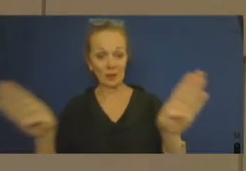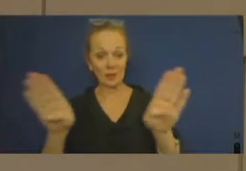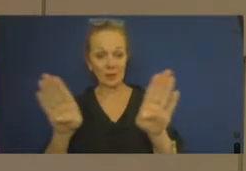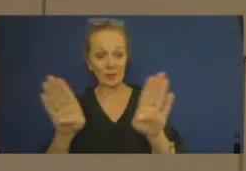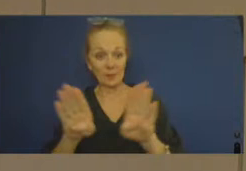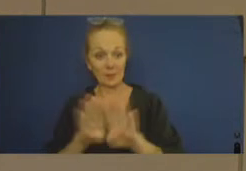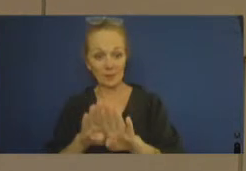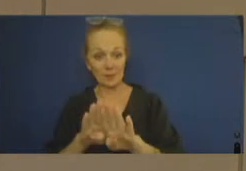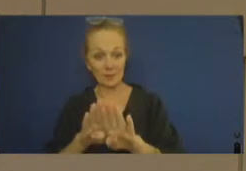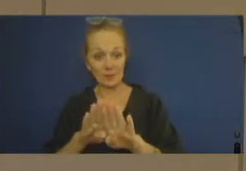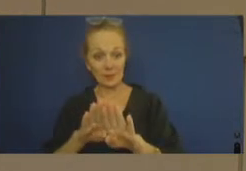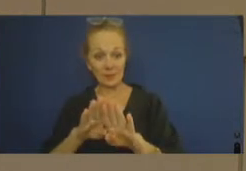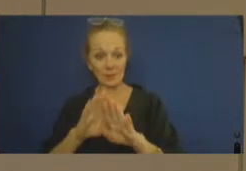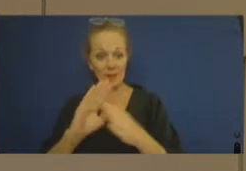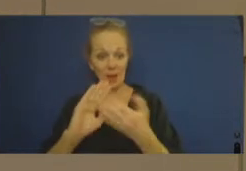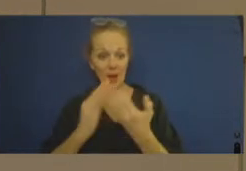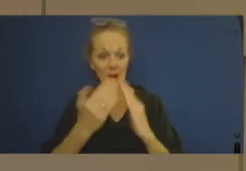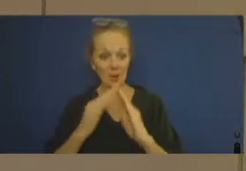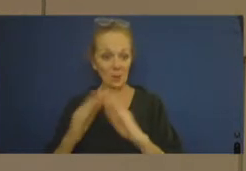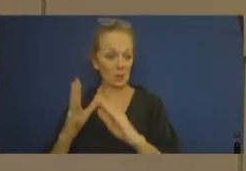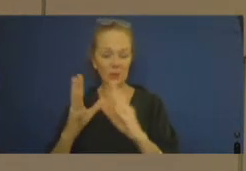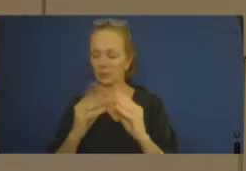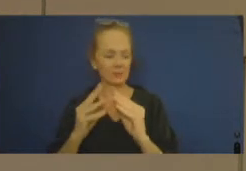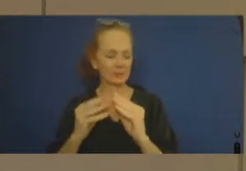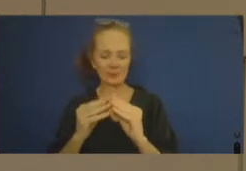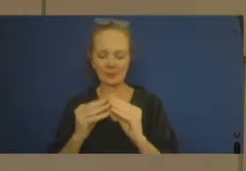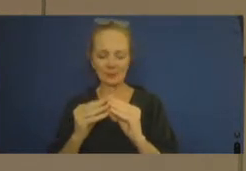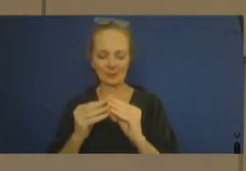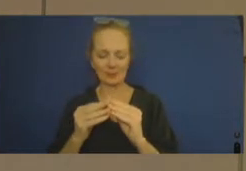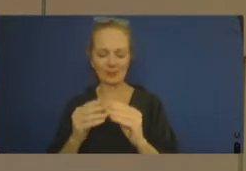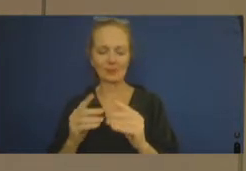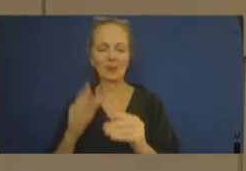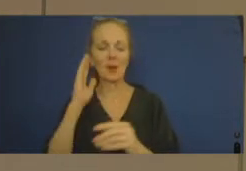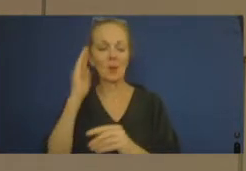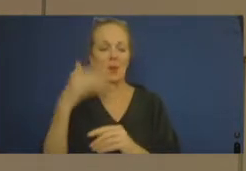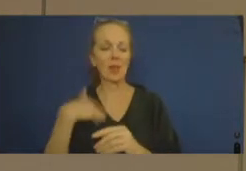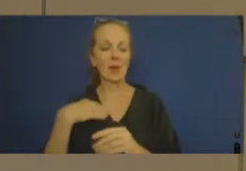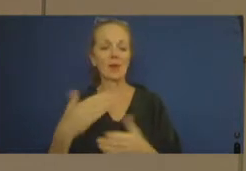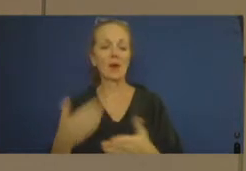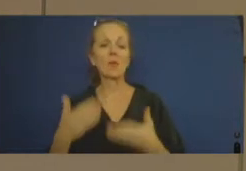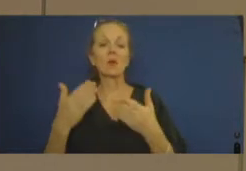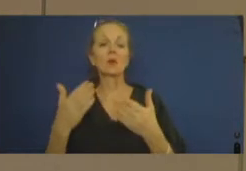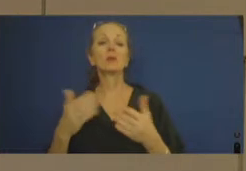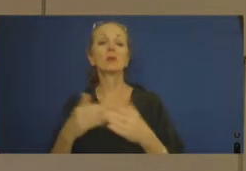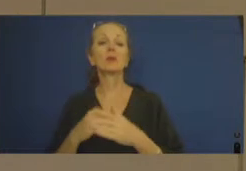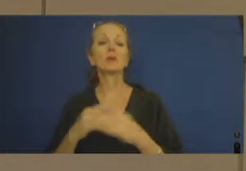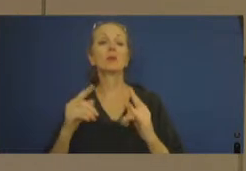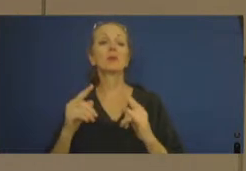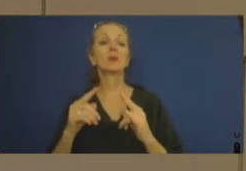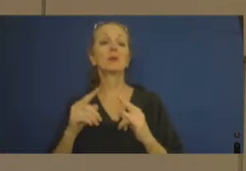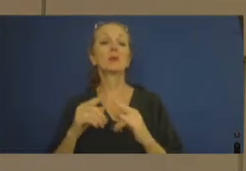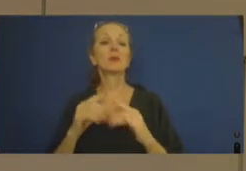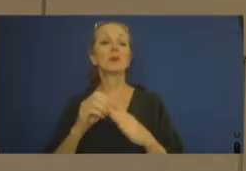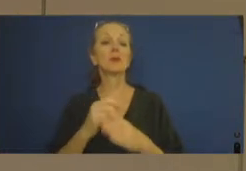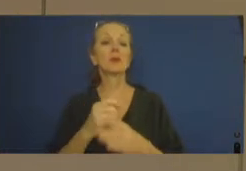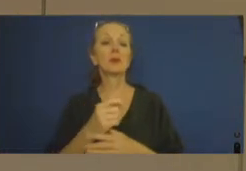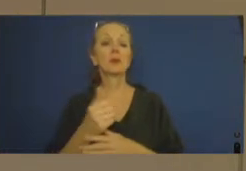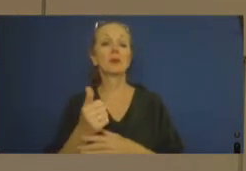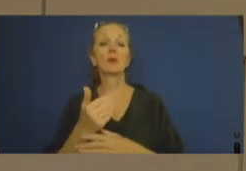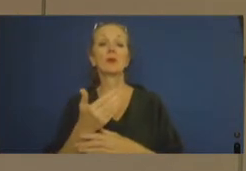close the public hearing? You're not going to close the public hearing. We're not closing it, and we're going to have a motion on the floor to remove this item